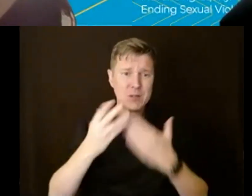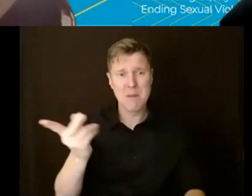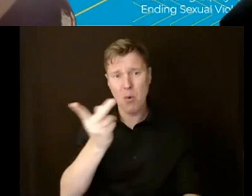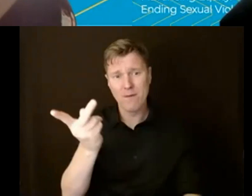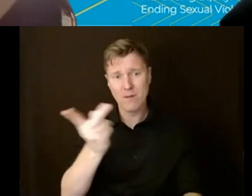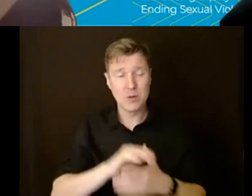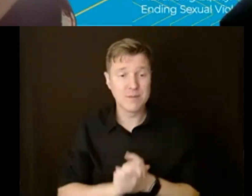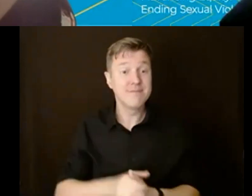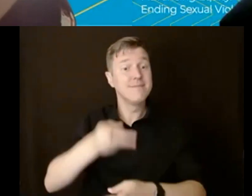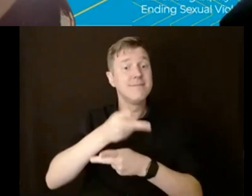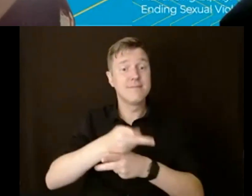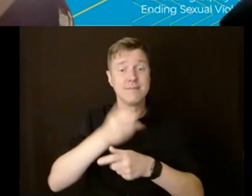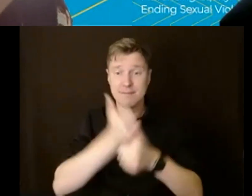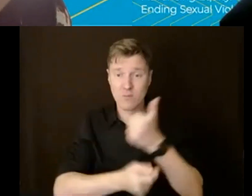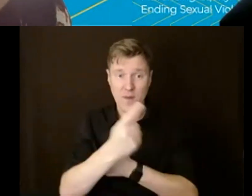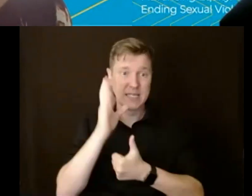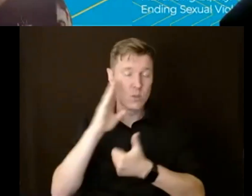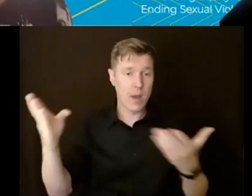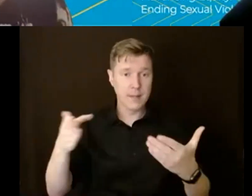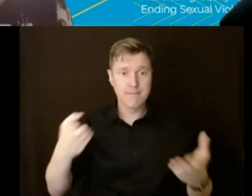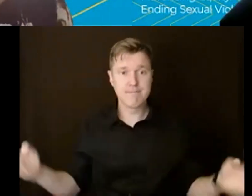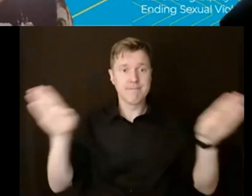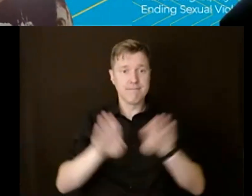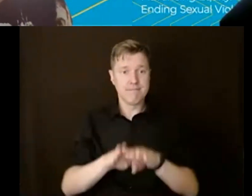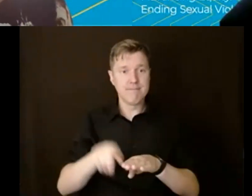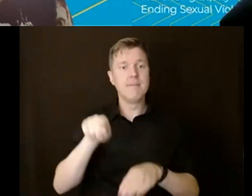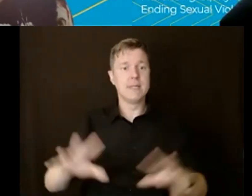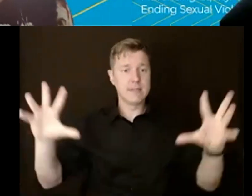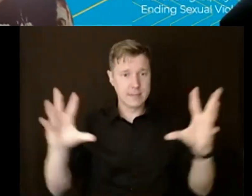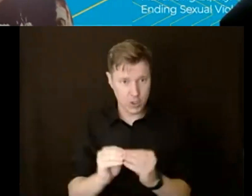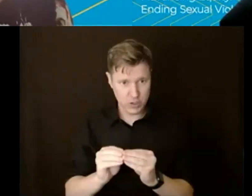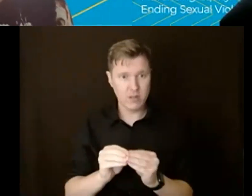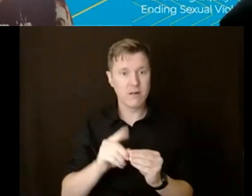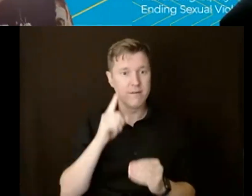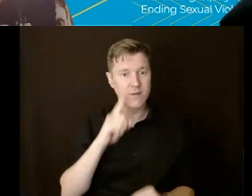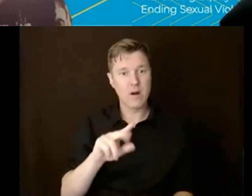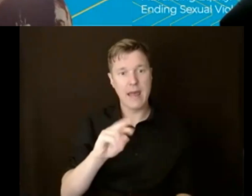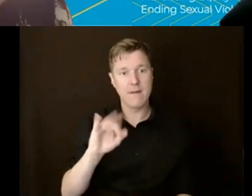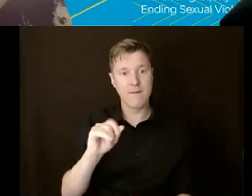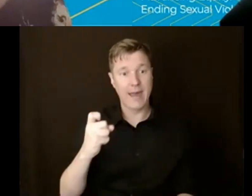Take care, everyone. This will conclude this session of NFAC 2021.